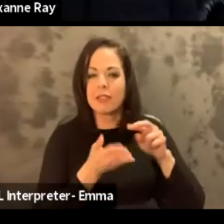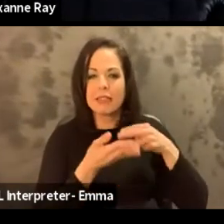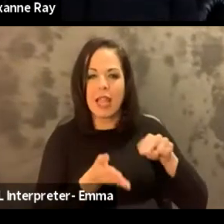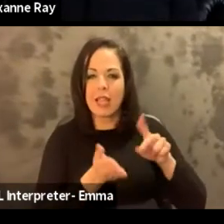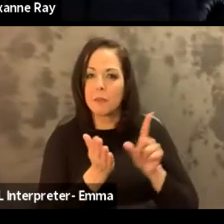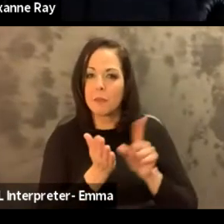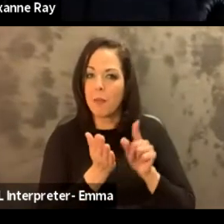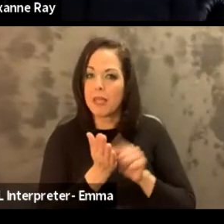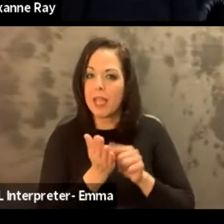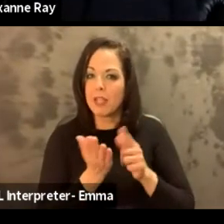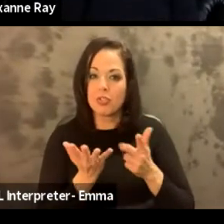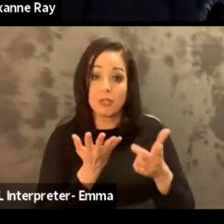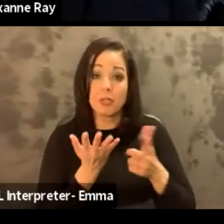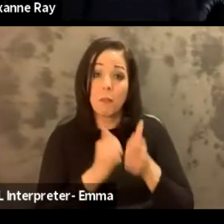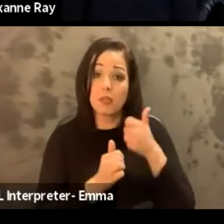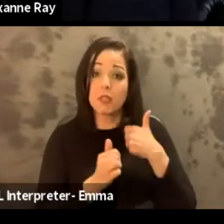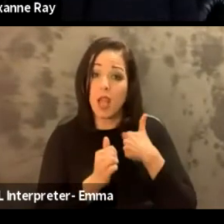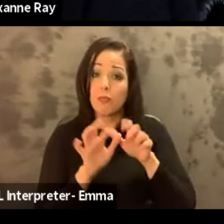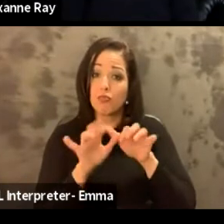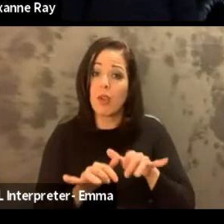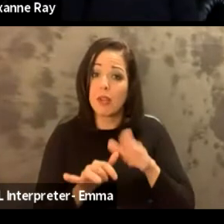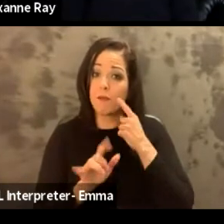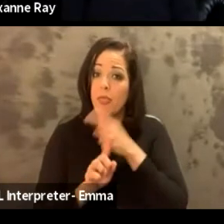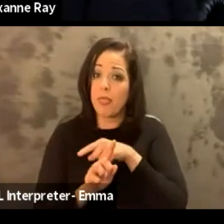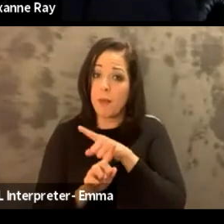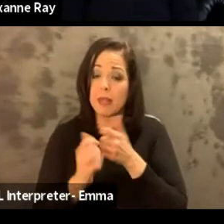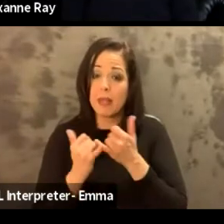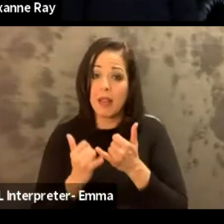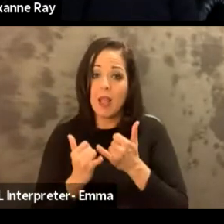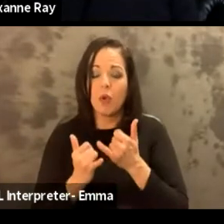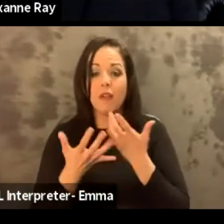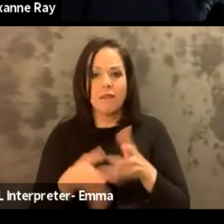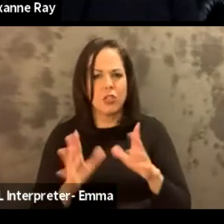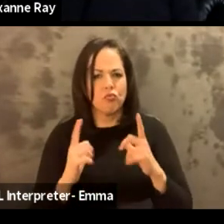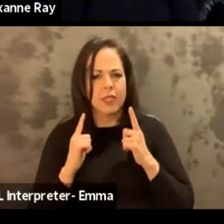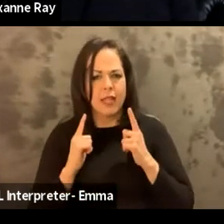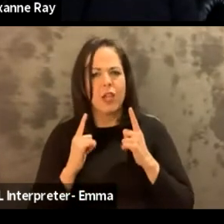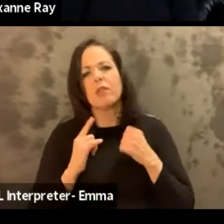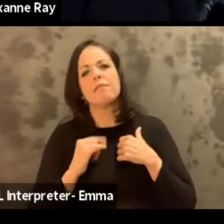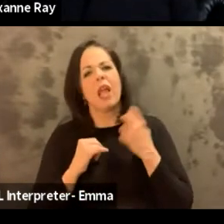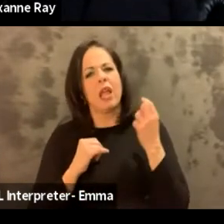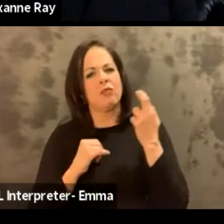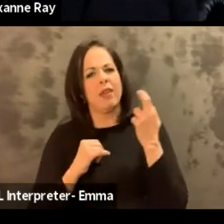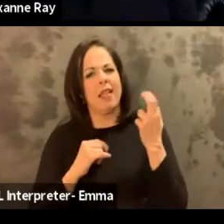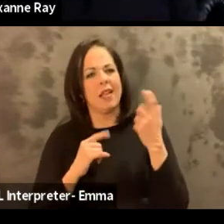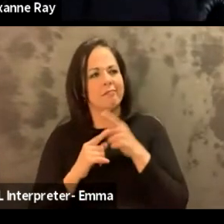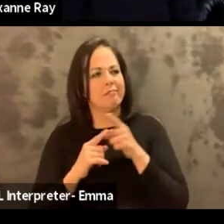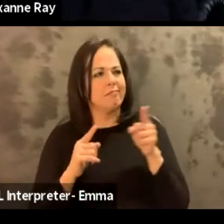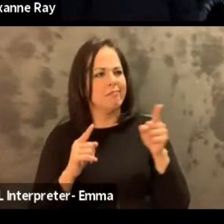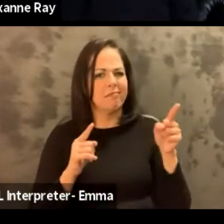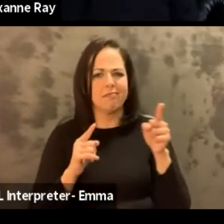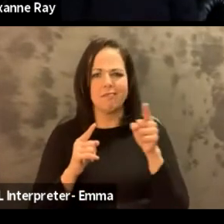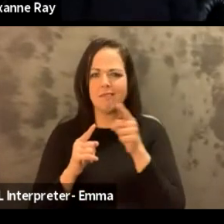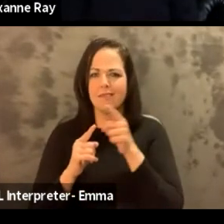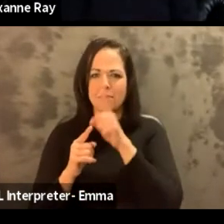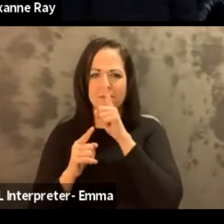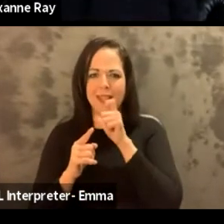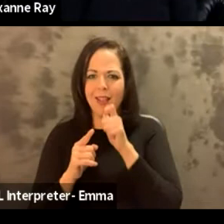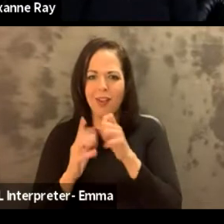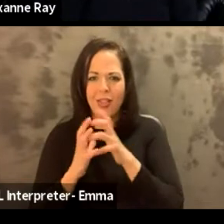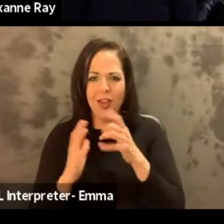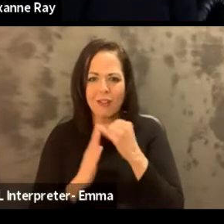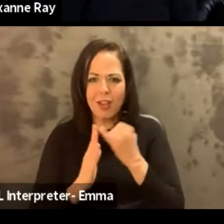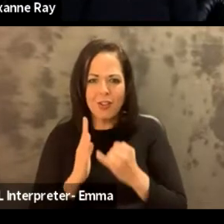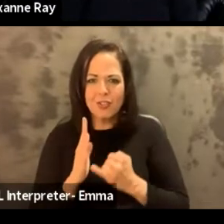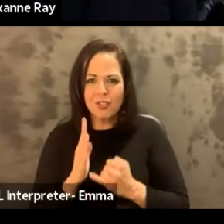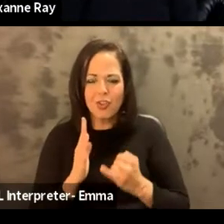mostly who I'm writing for now. And after I retired, I realized that there weren't very many arts journalists